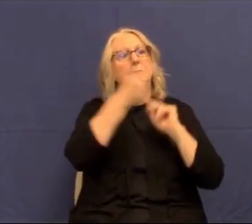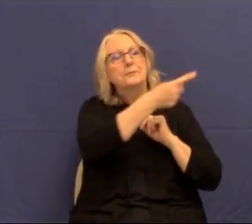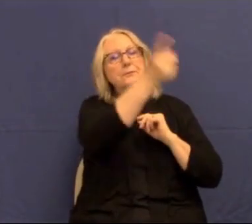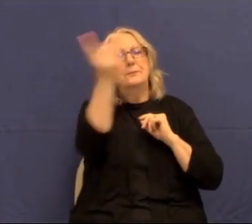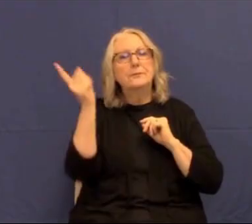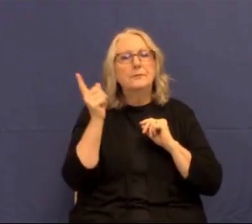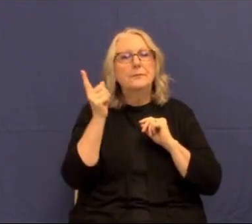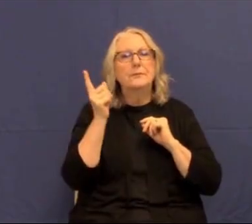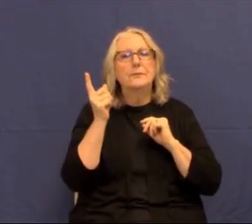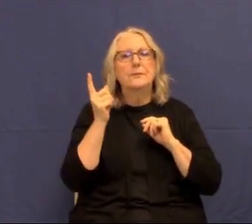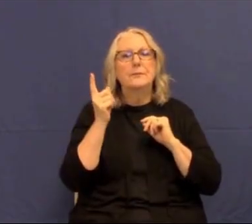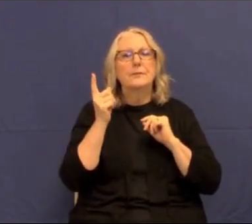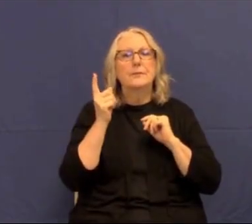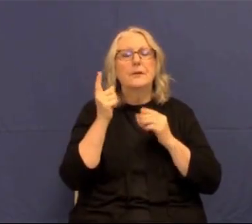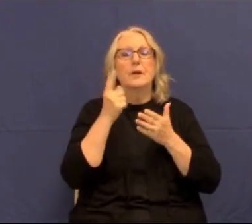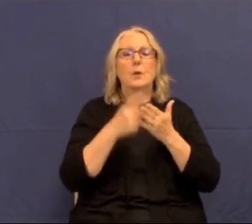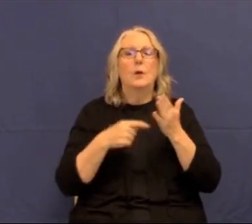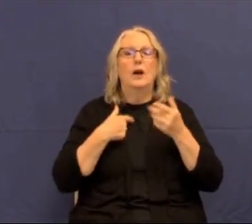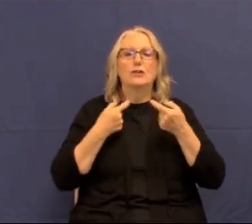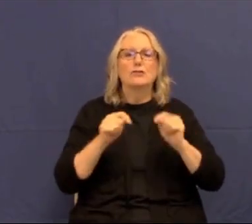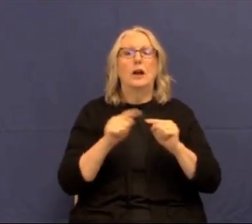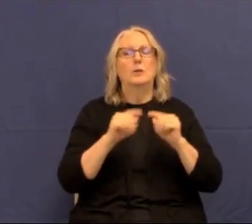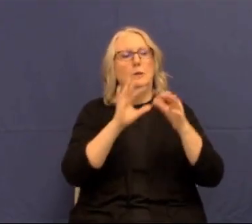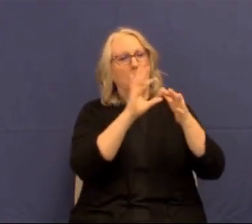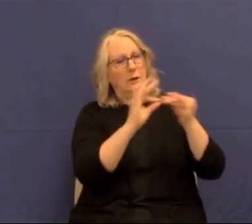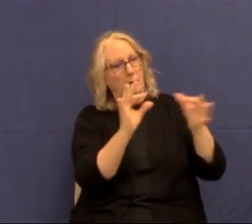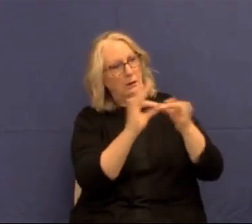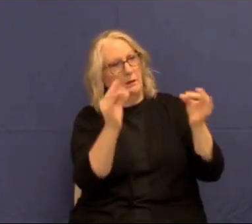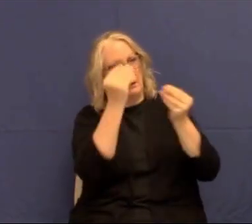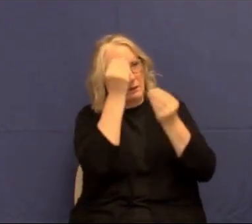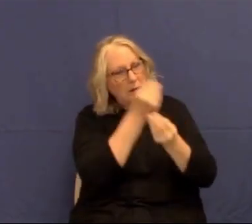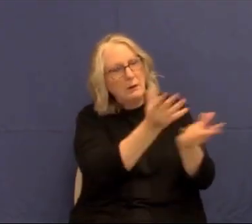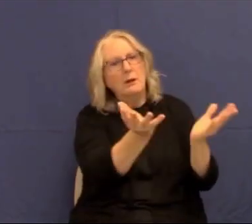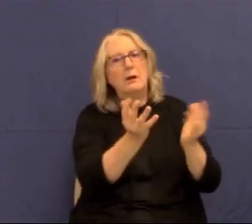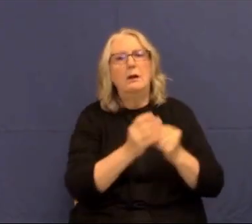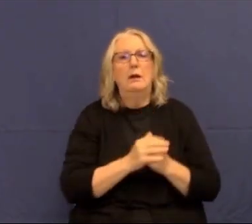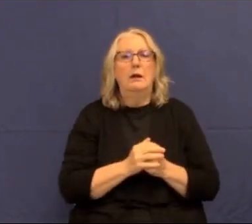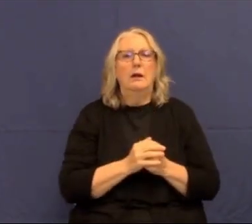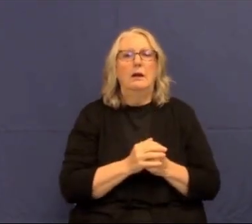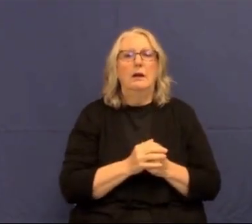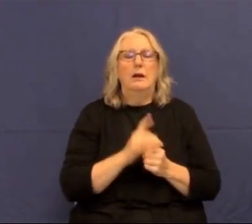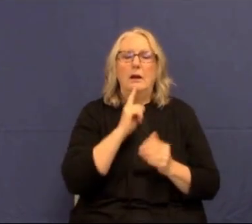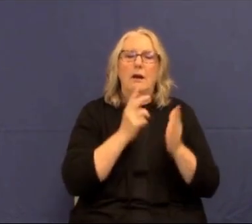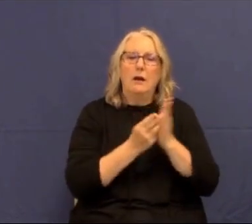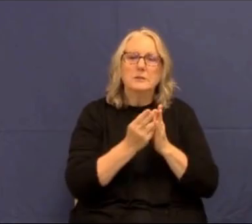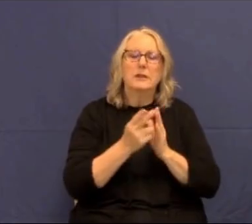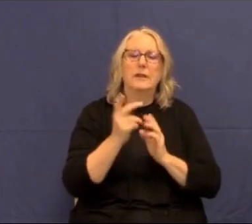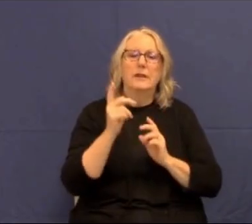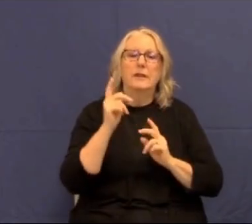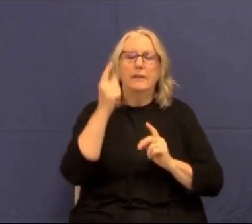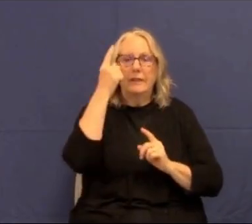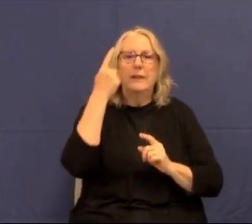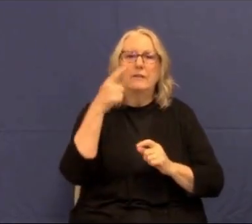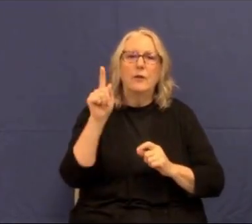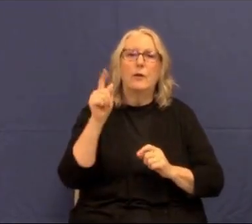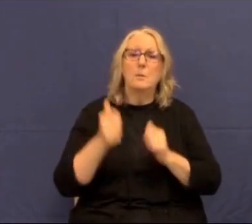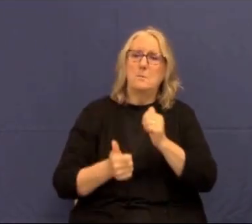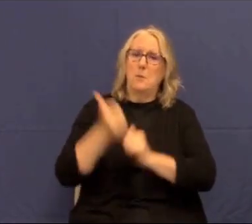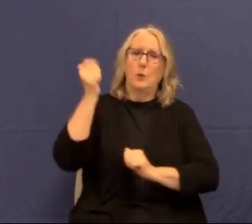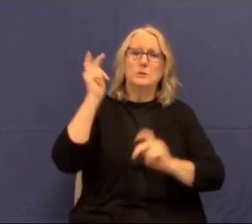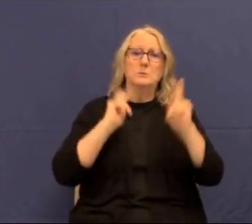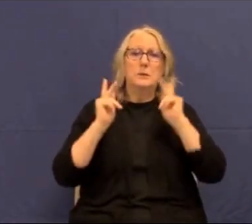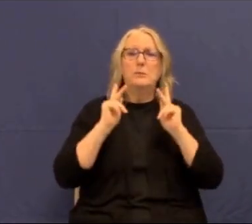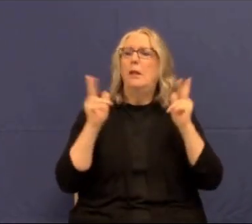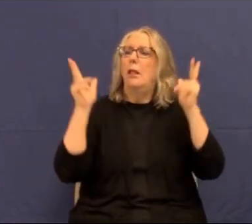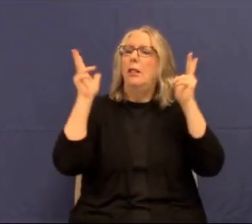biggest misconception, and like what I always try to spread awareness on, is that I honestly think that for